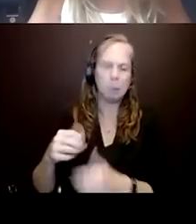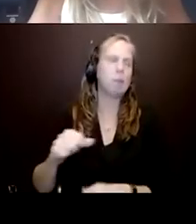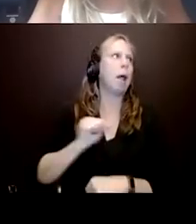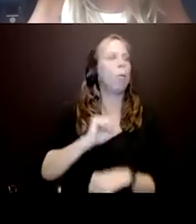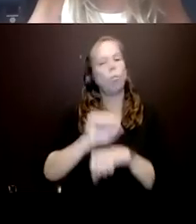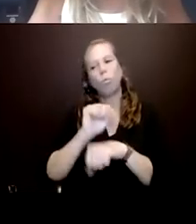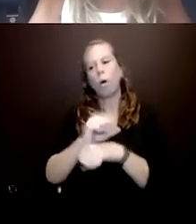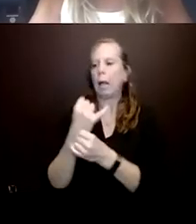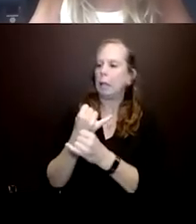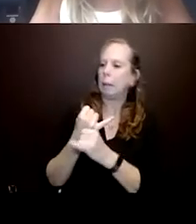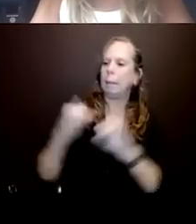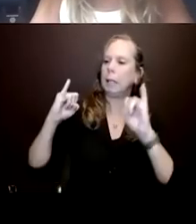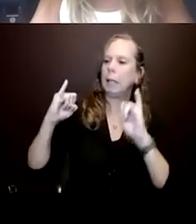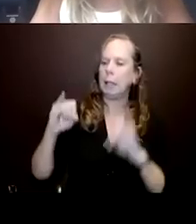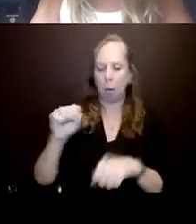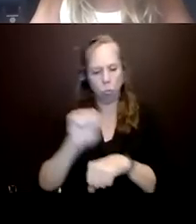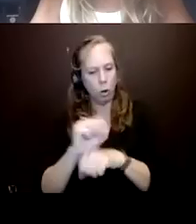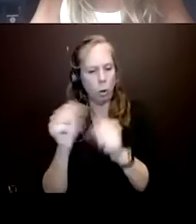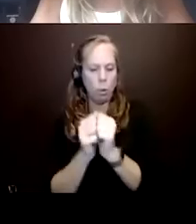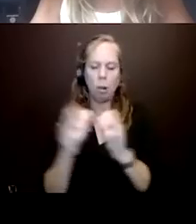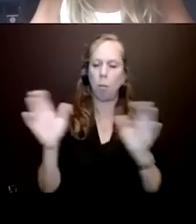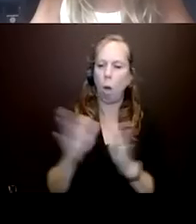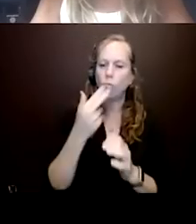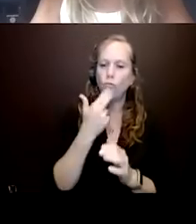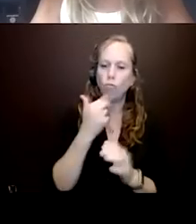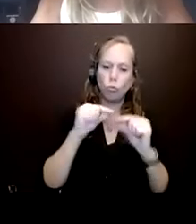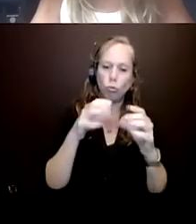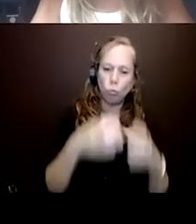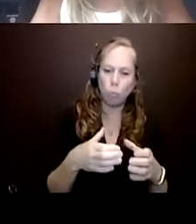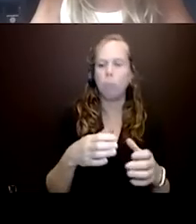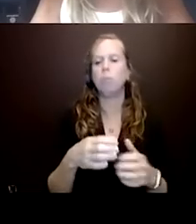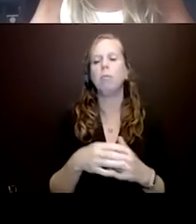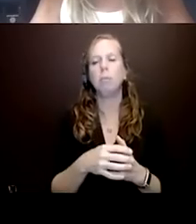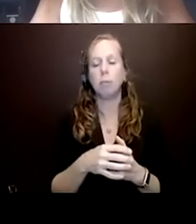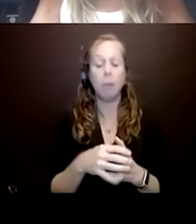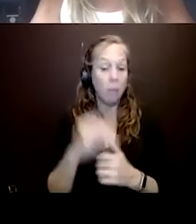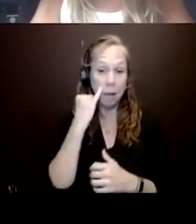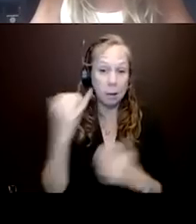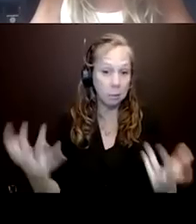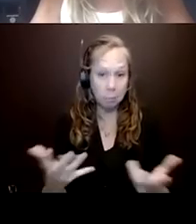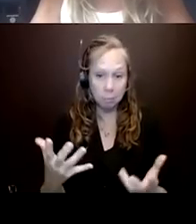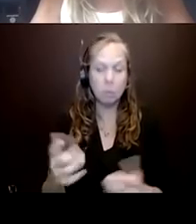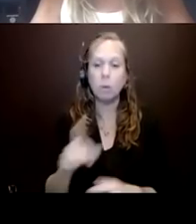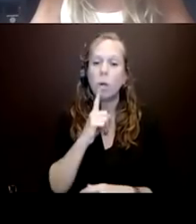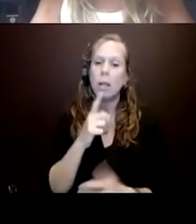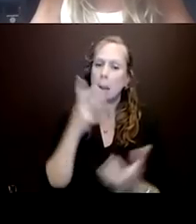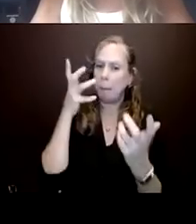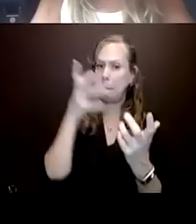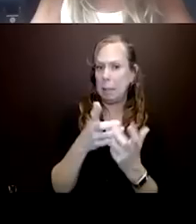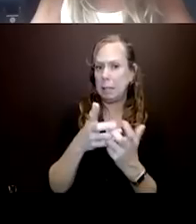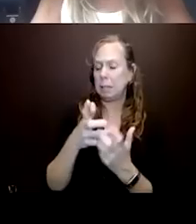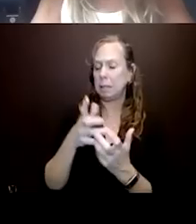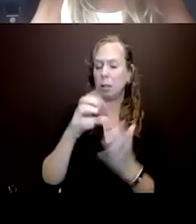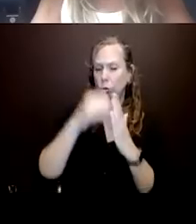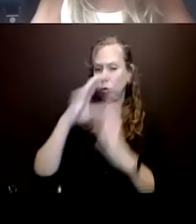I'm working with a small group, so it varies. But the idea was to really meet students' needs,